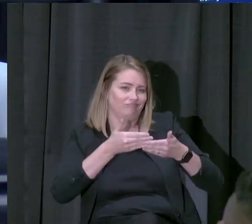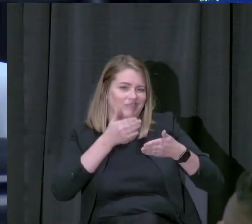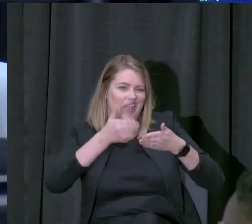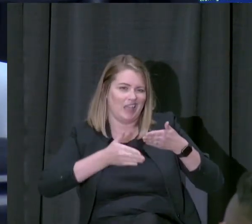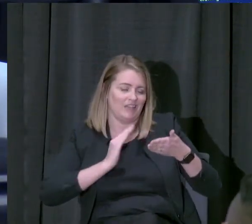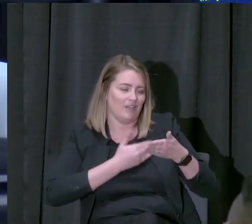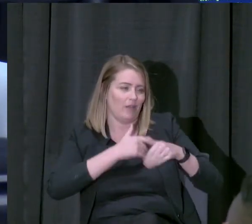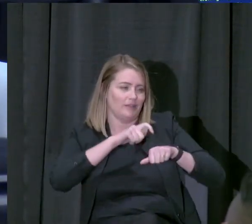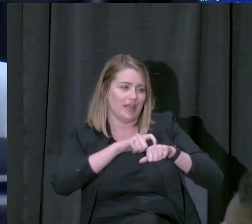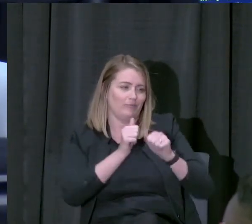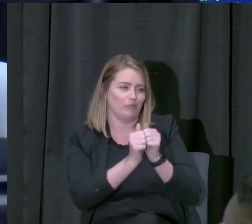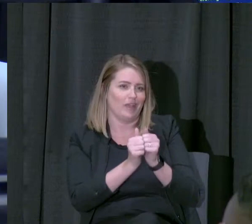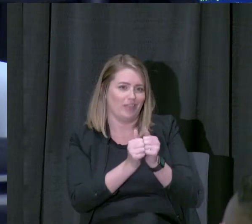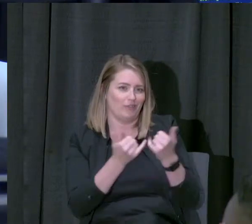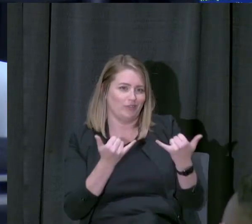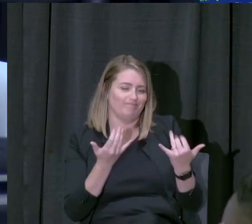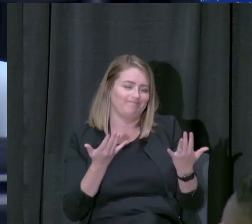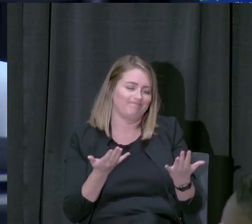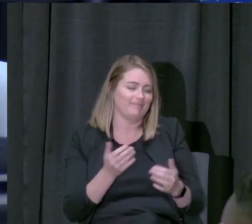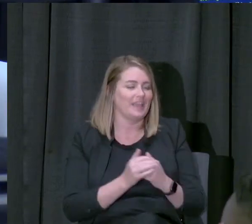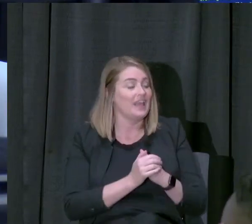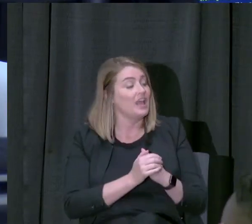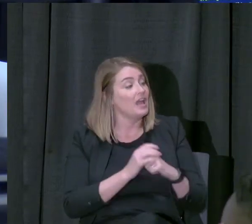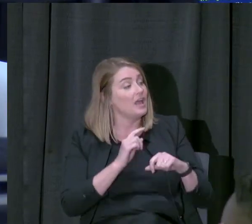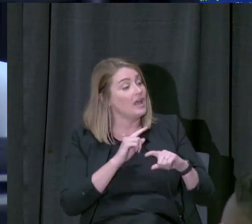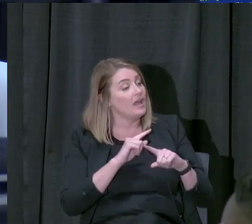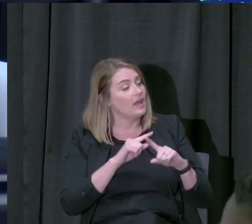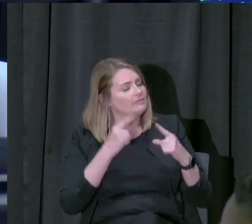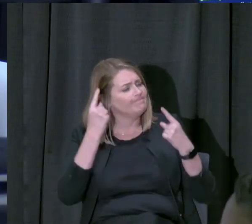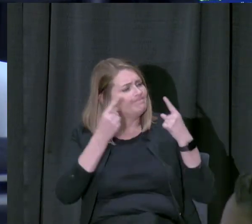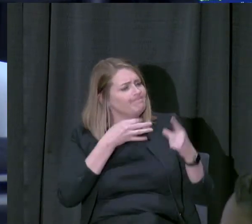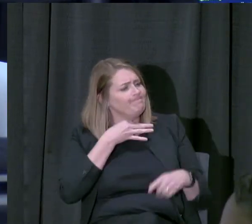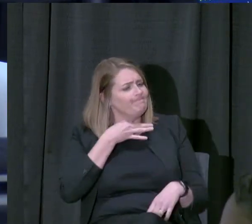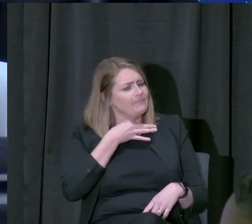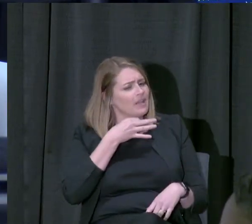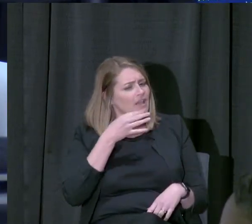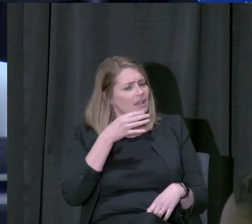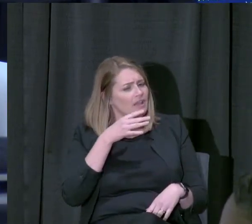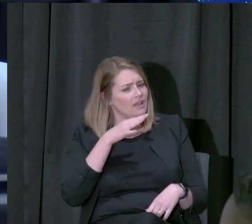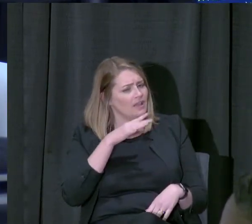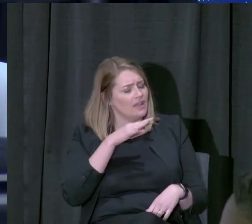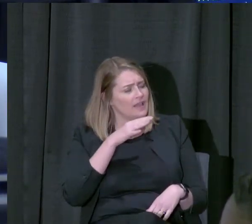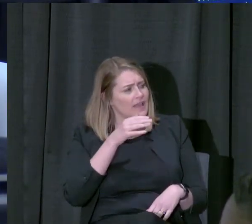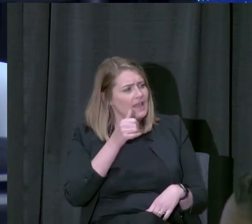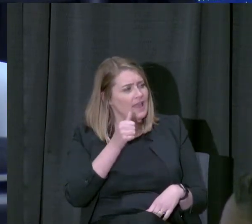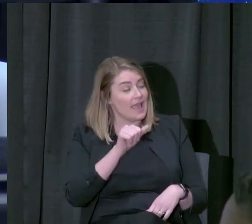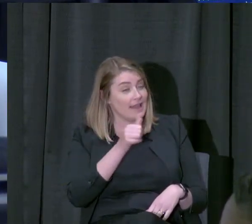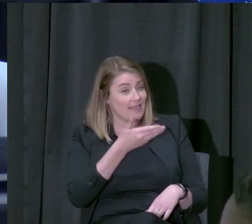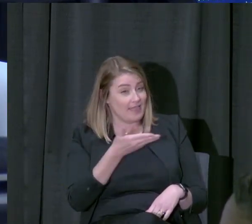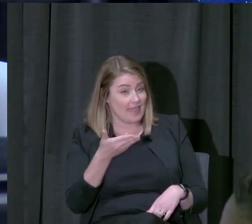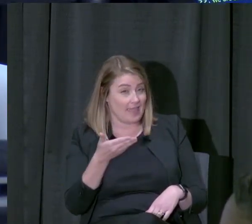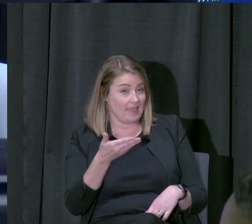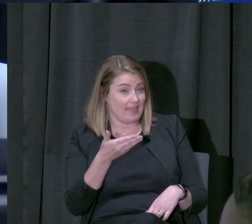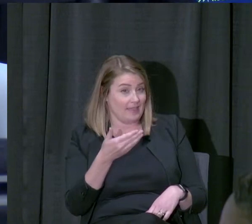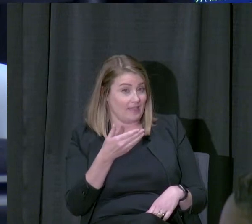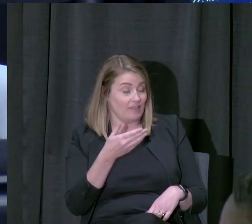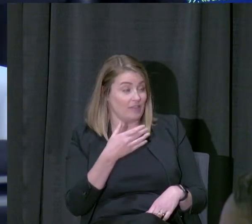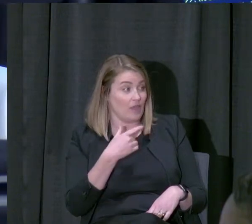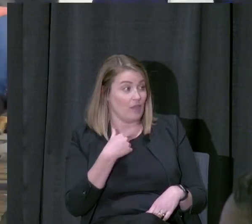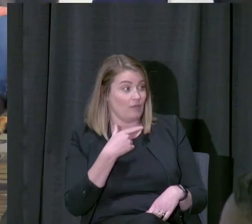time together today, and I just wonder, is there anything that we'd like to